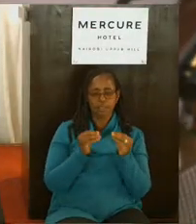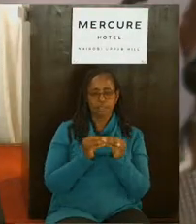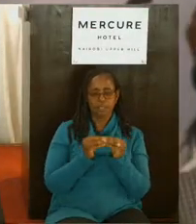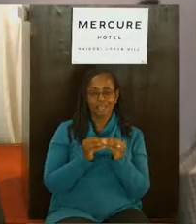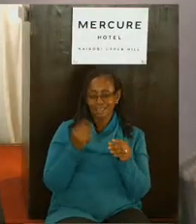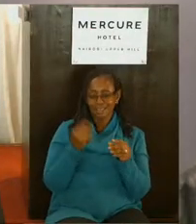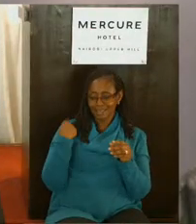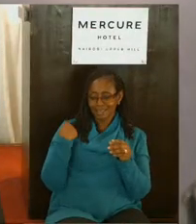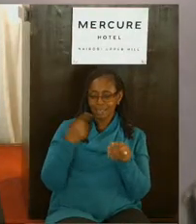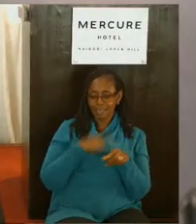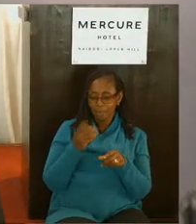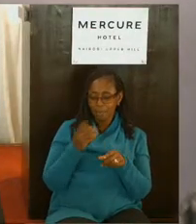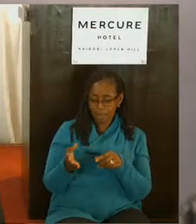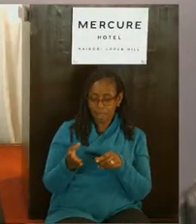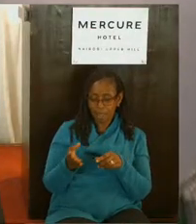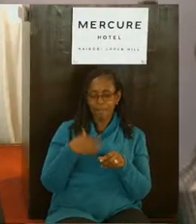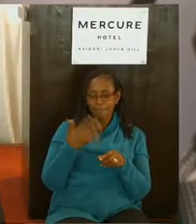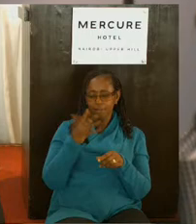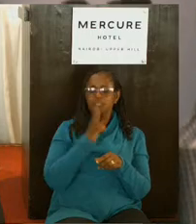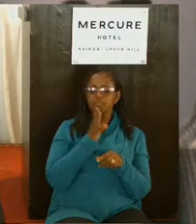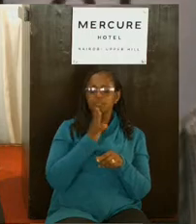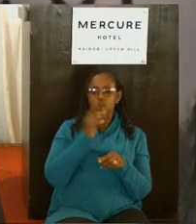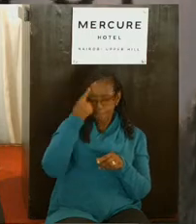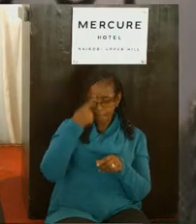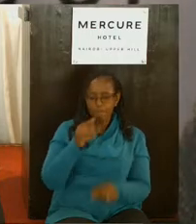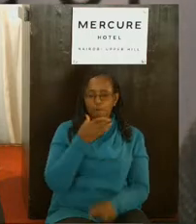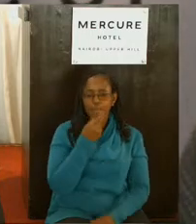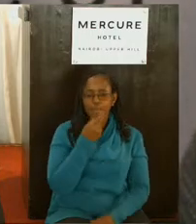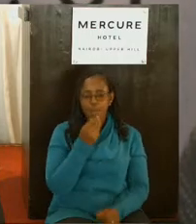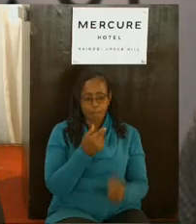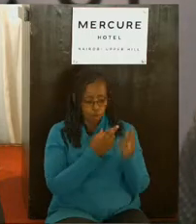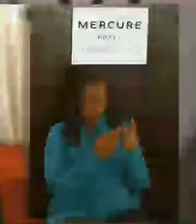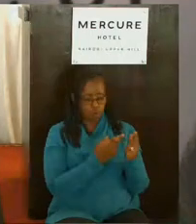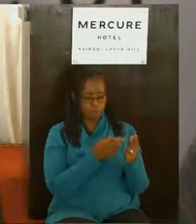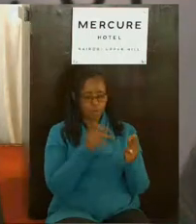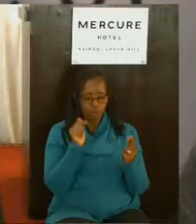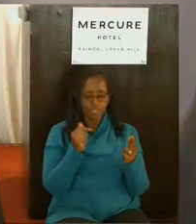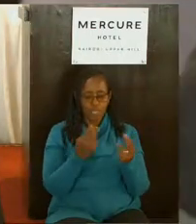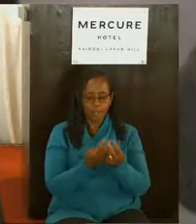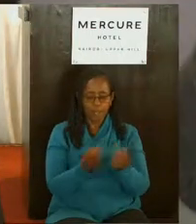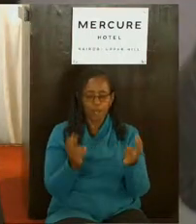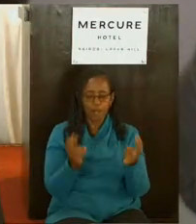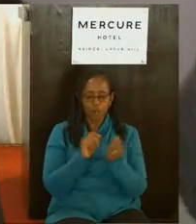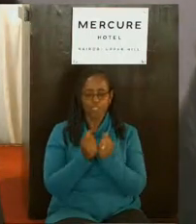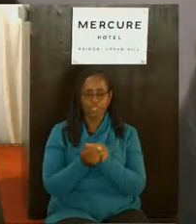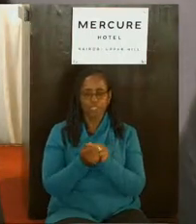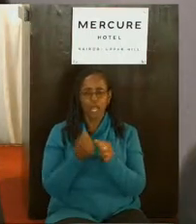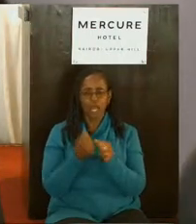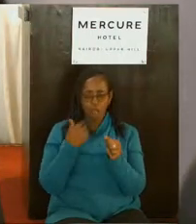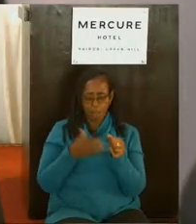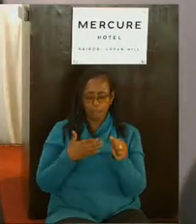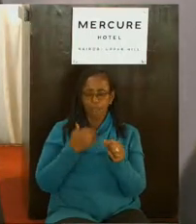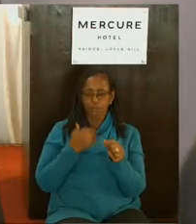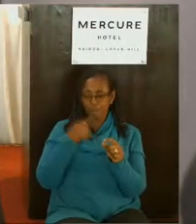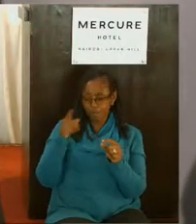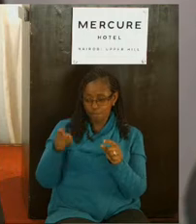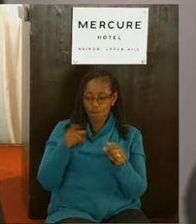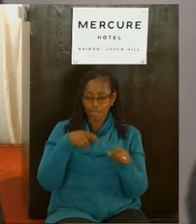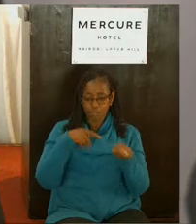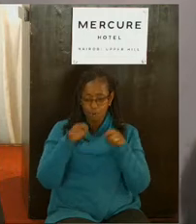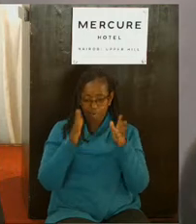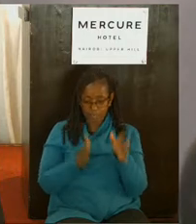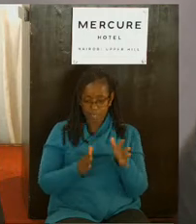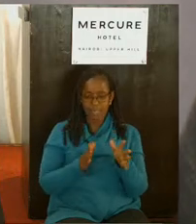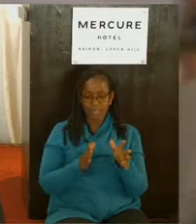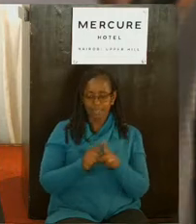you're away Sheila is giving remarks on behalf of the men and I hope to that today the panel will have changed so at least I'm happy to have you as a moderator and then of